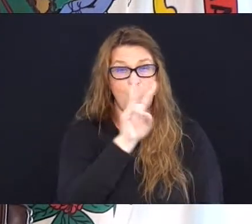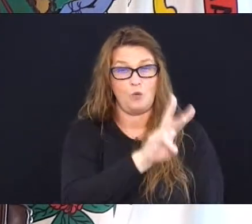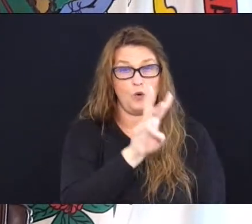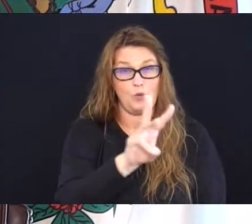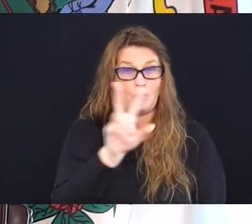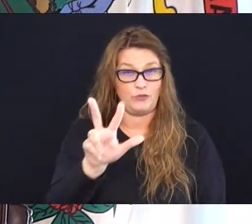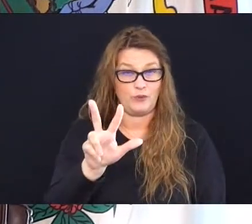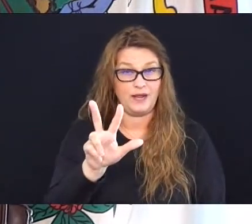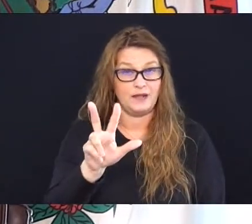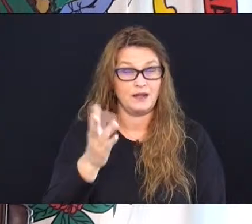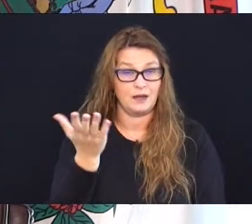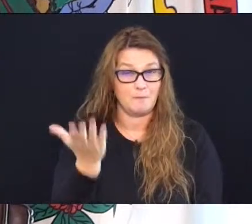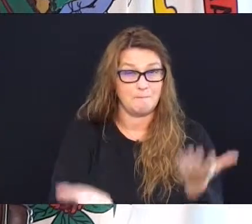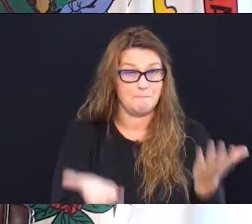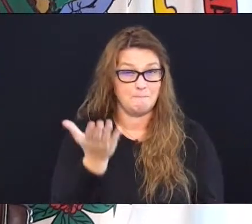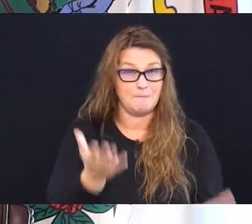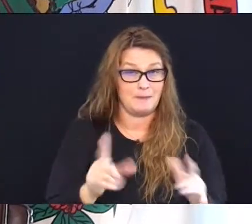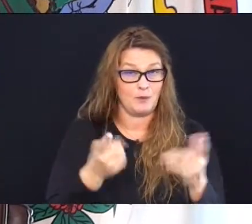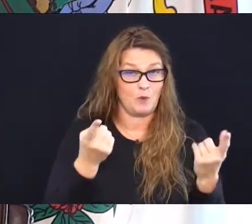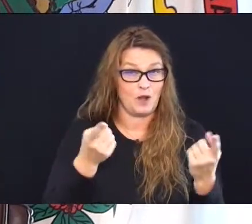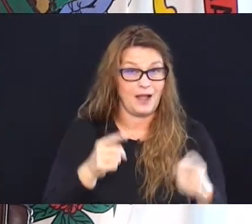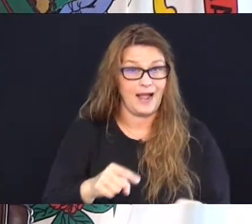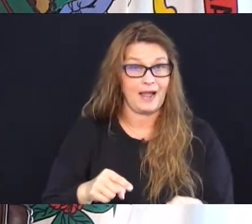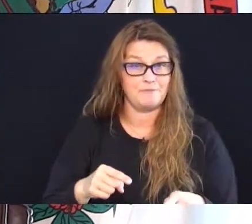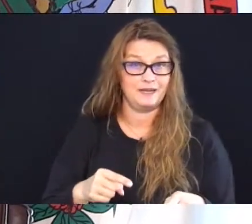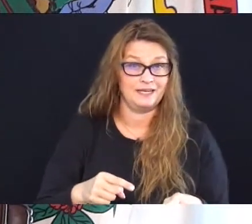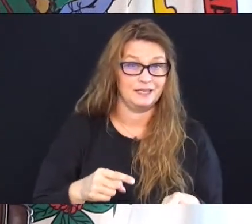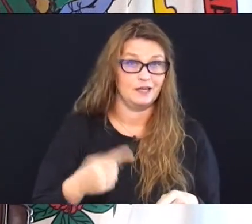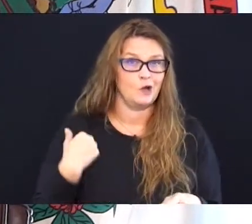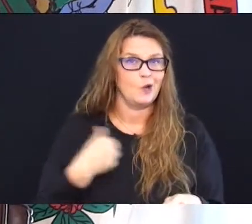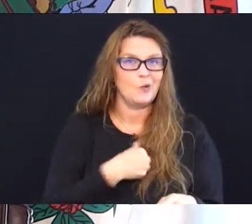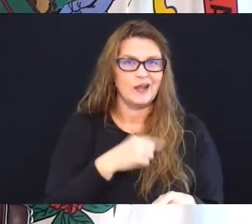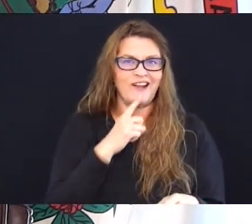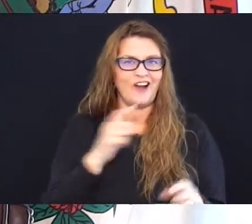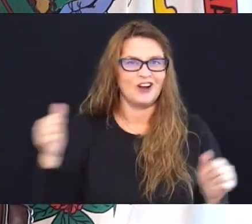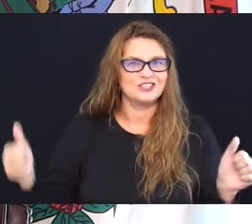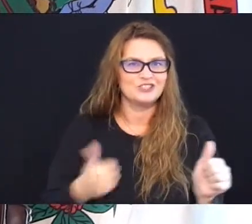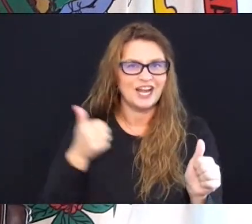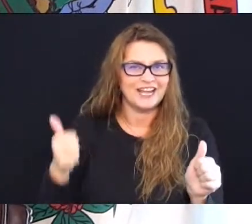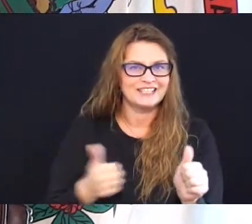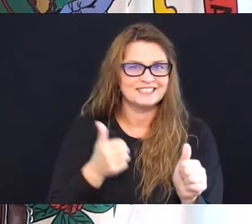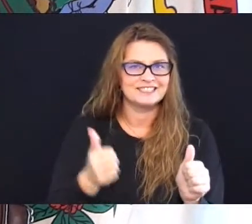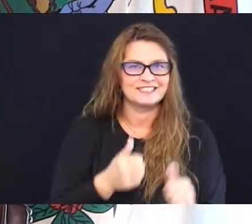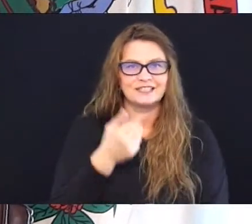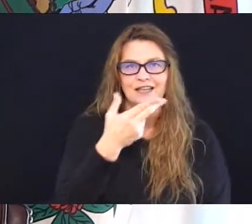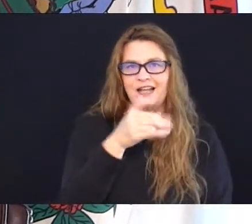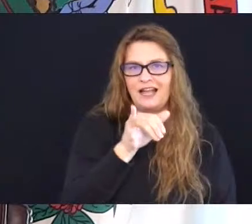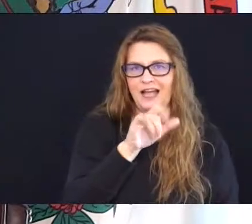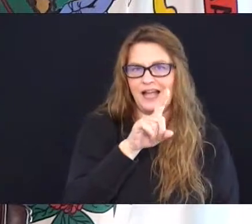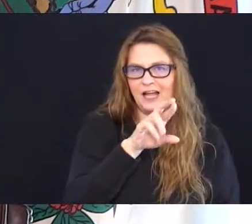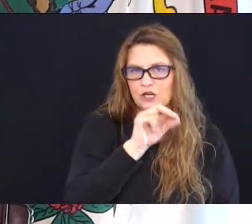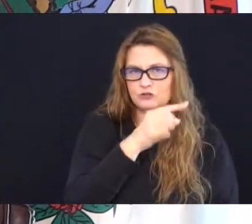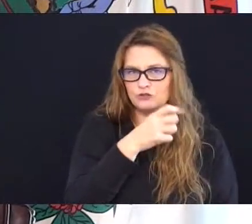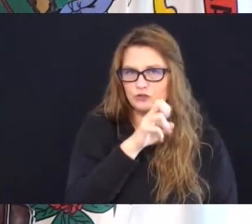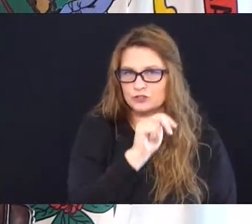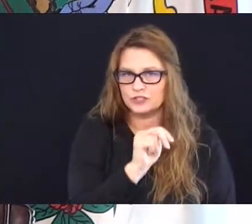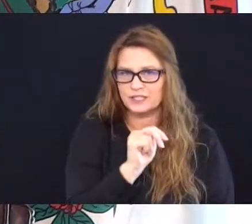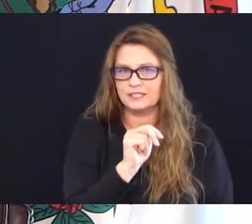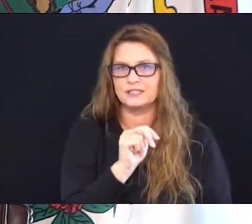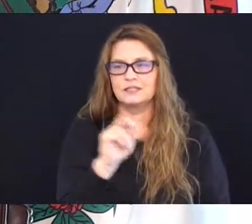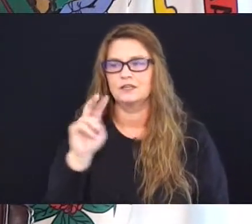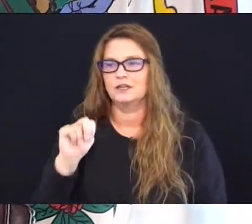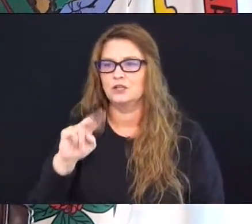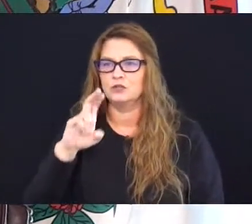III. And we absolutely chase a hydrogen hub, or chase the next